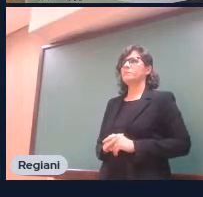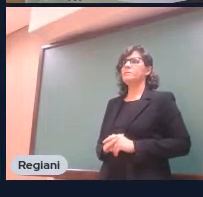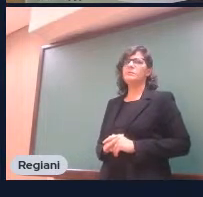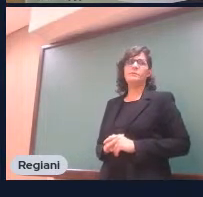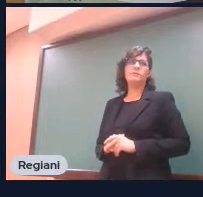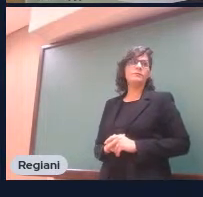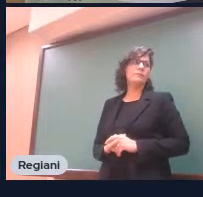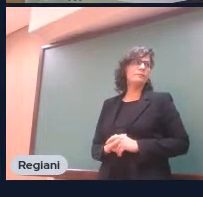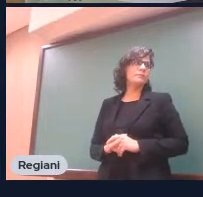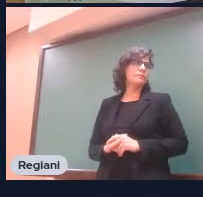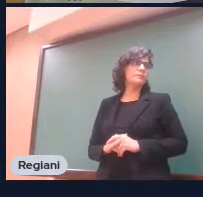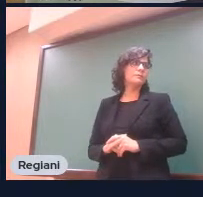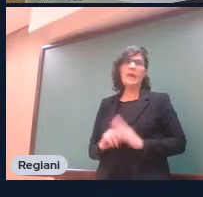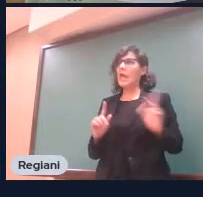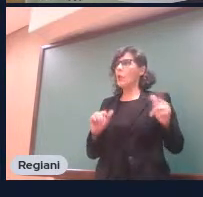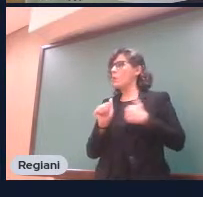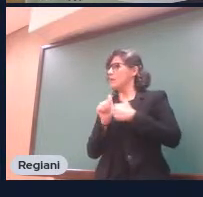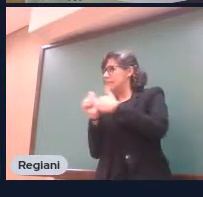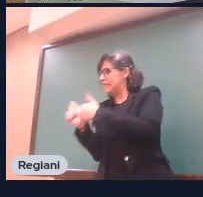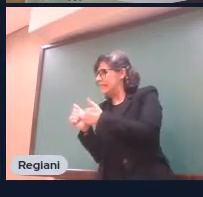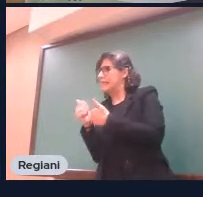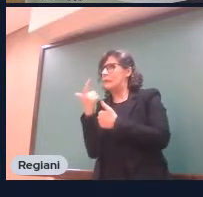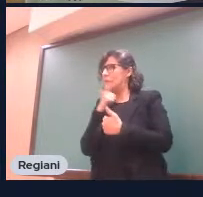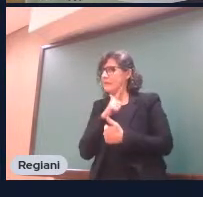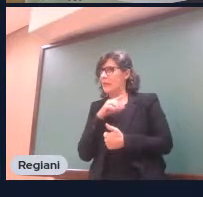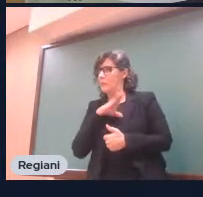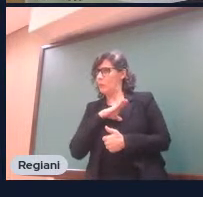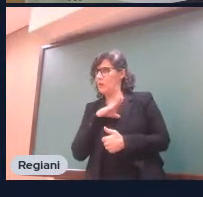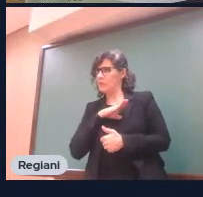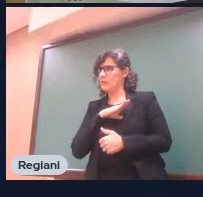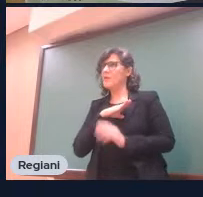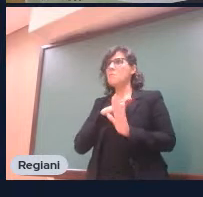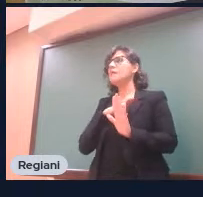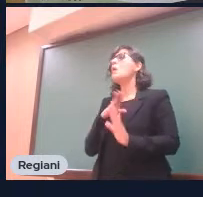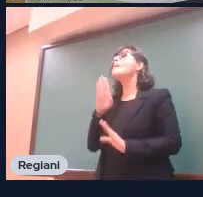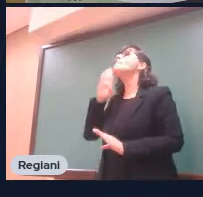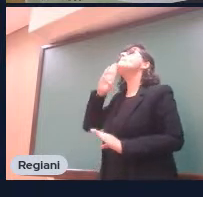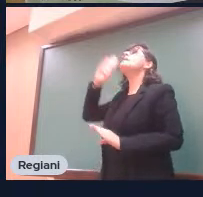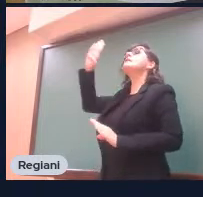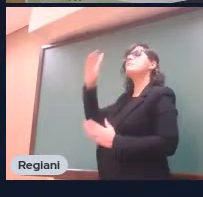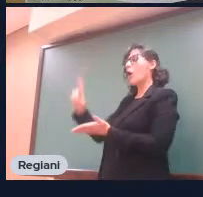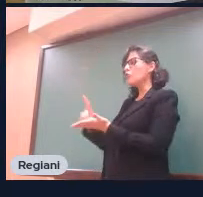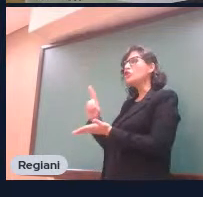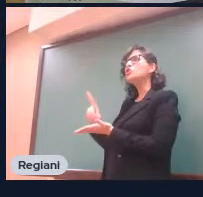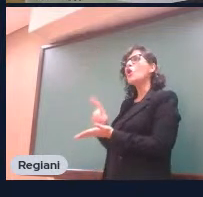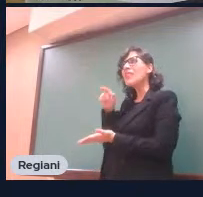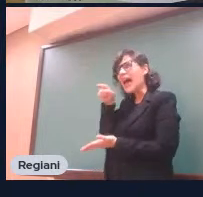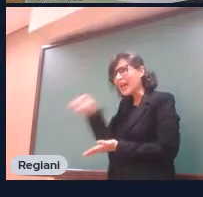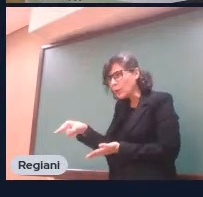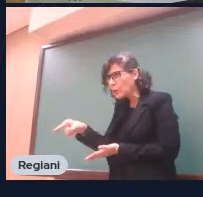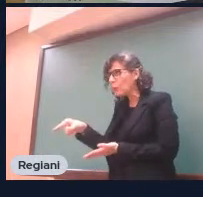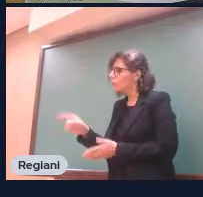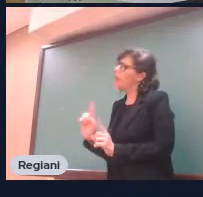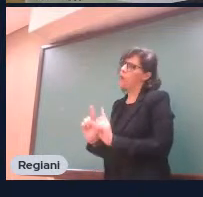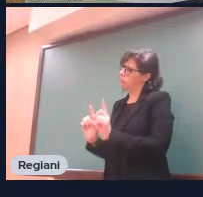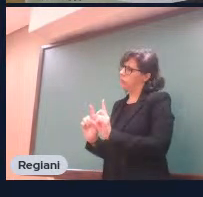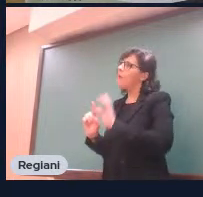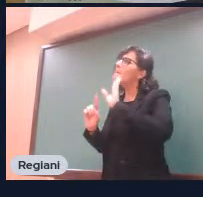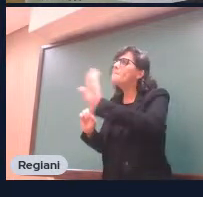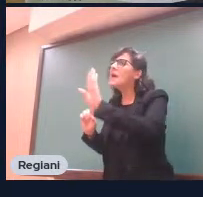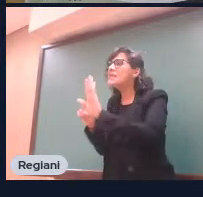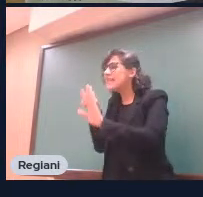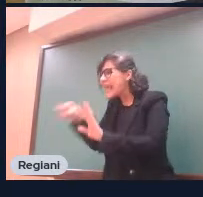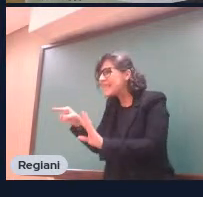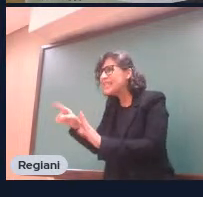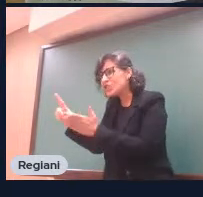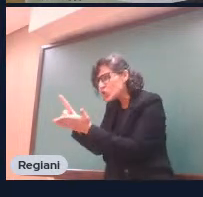I didn't follow fully the Portuguese, but the point was, these will not be the main dictionaries of the future, but they will drive the theorizing about how to compile